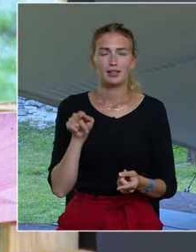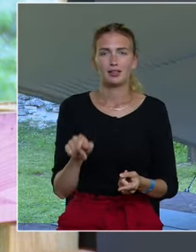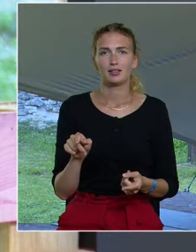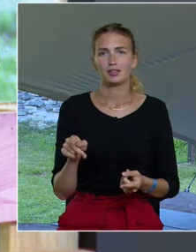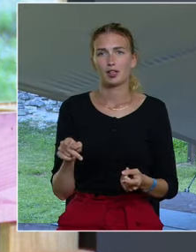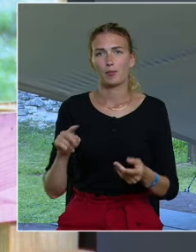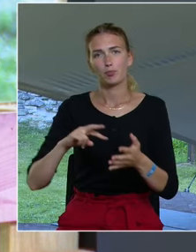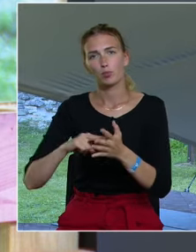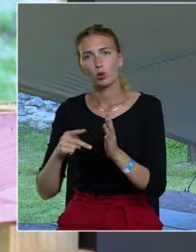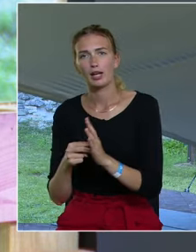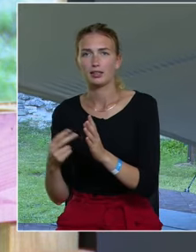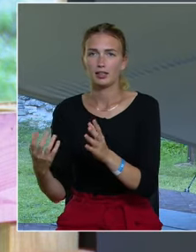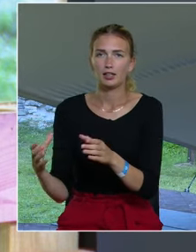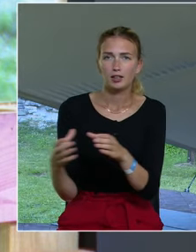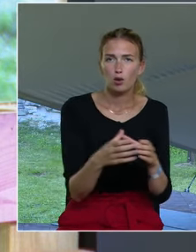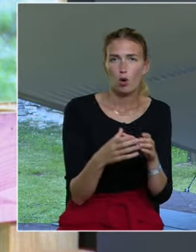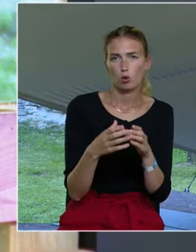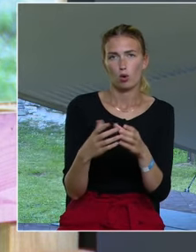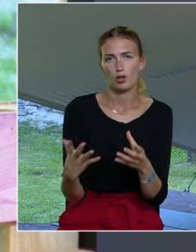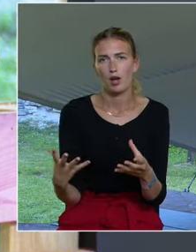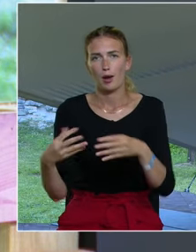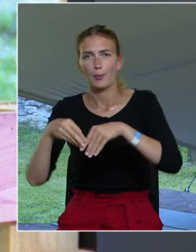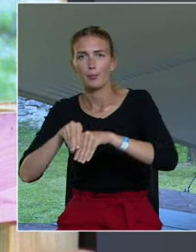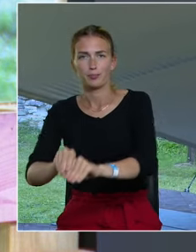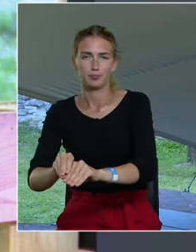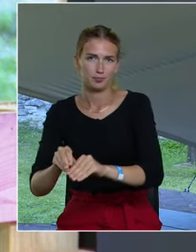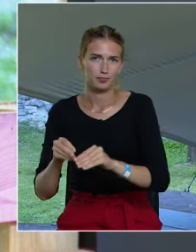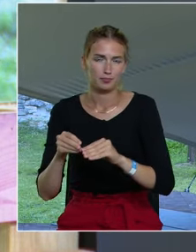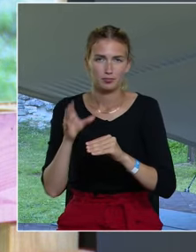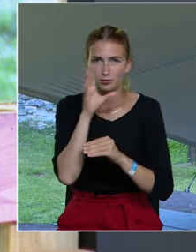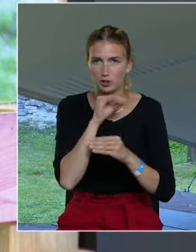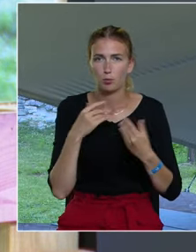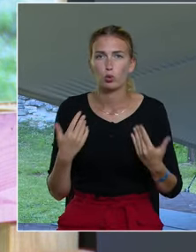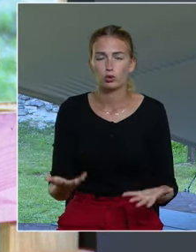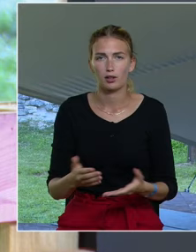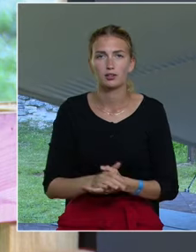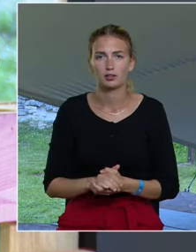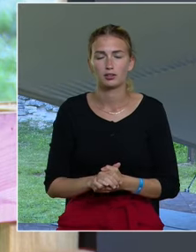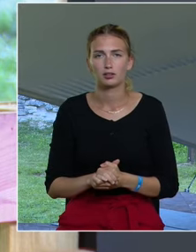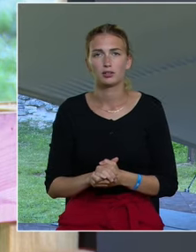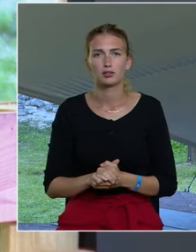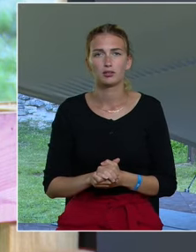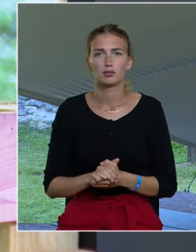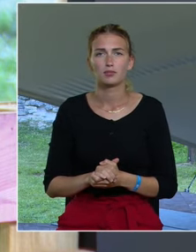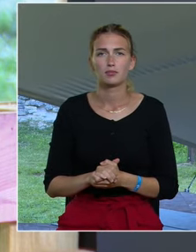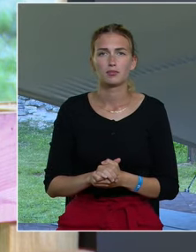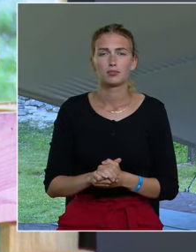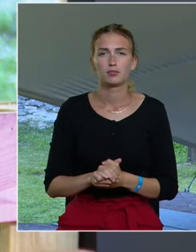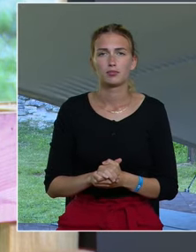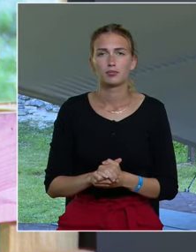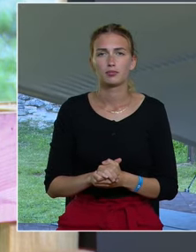transmedia project and telegraphing and community management project. They create DAOs, yeah, decentralized autonomous mm-hmm. organization,